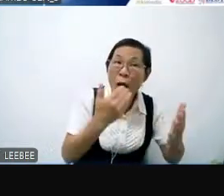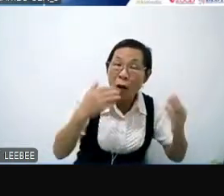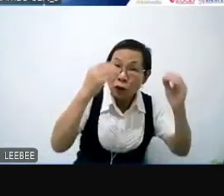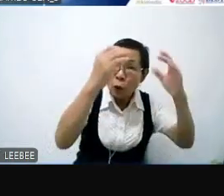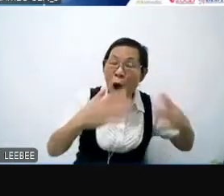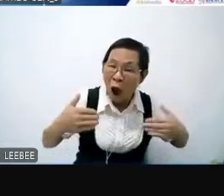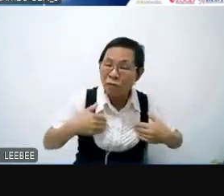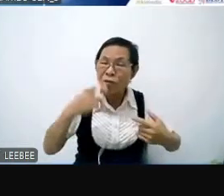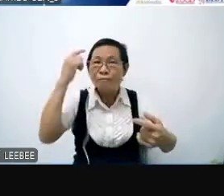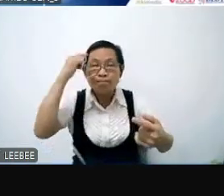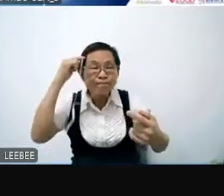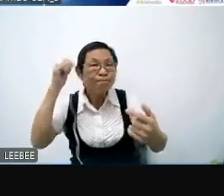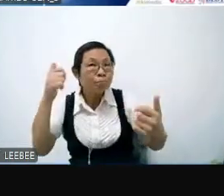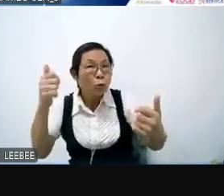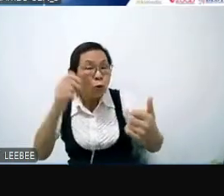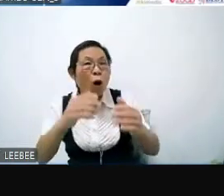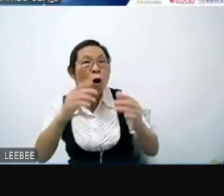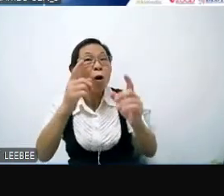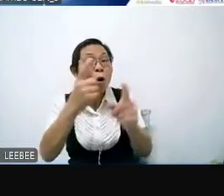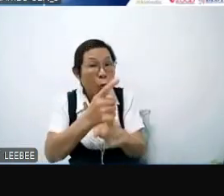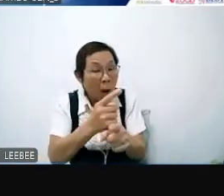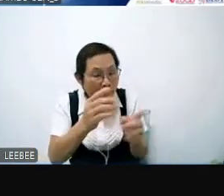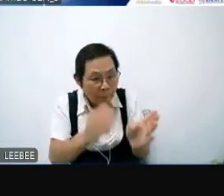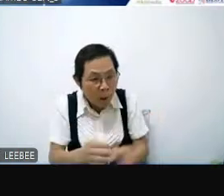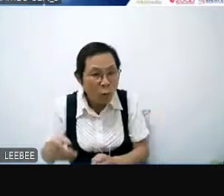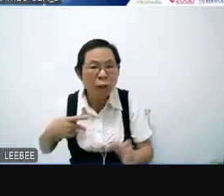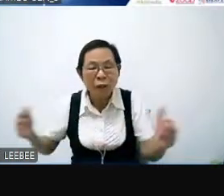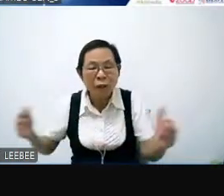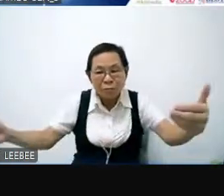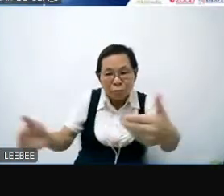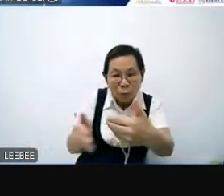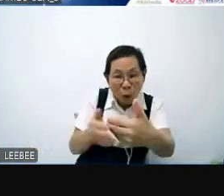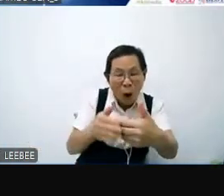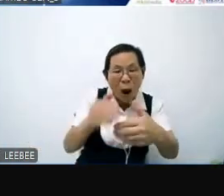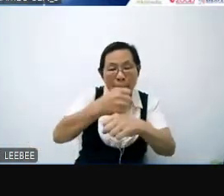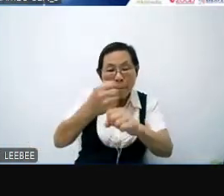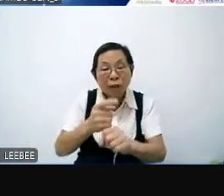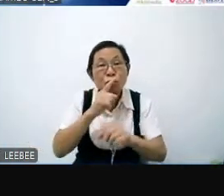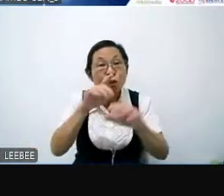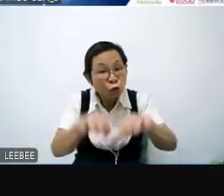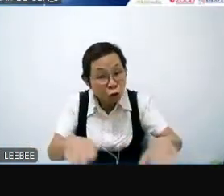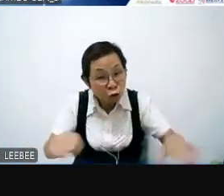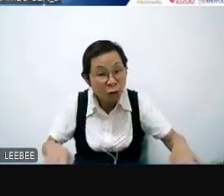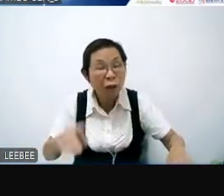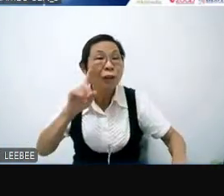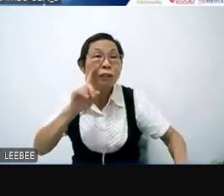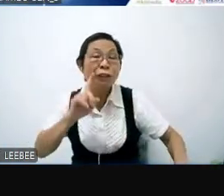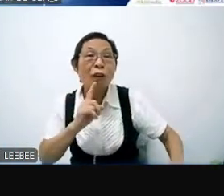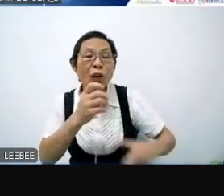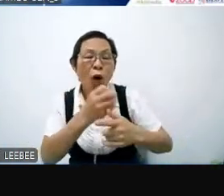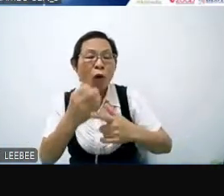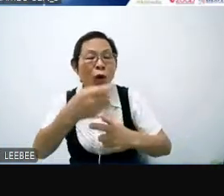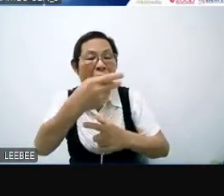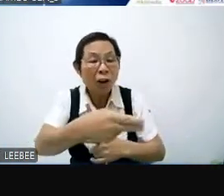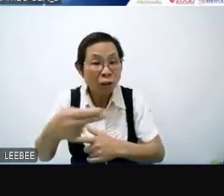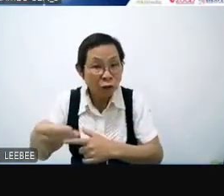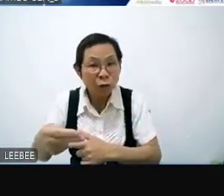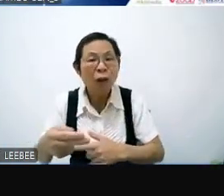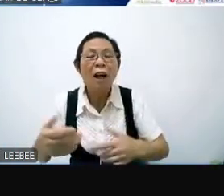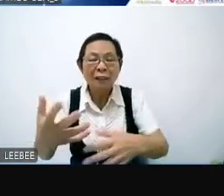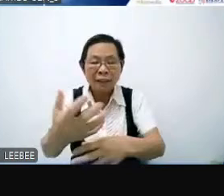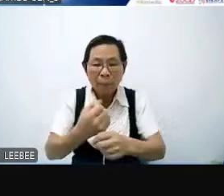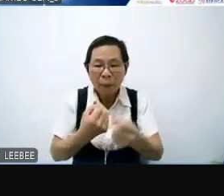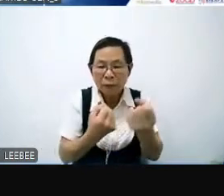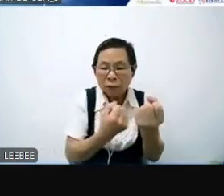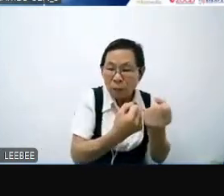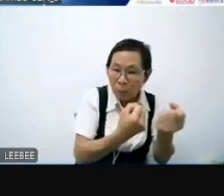and right strategies, we can help bridge the gap and ensure that children who are deaf or hard of hearing receive the